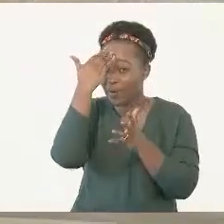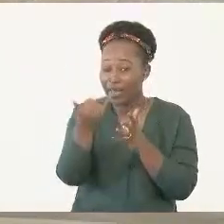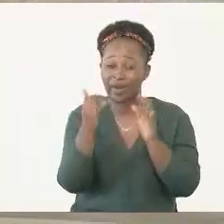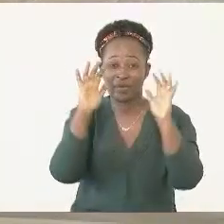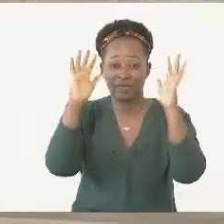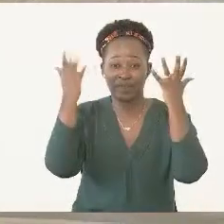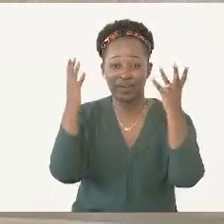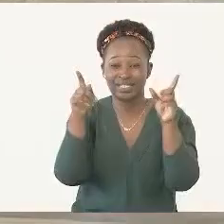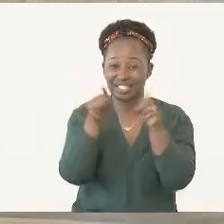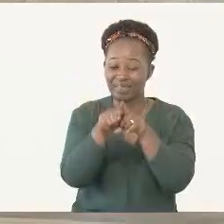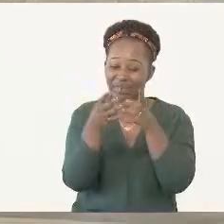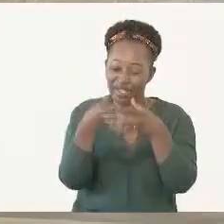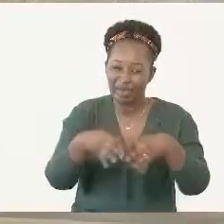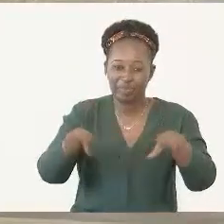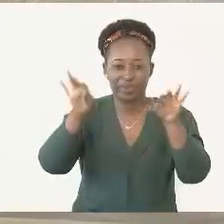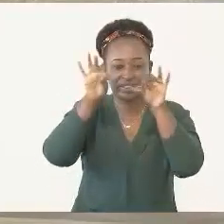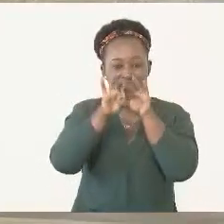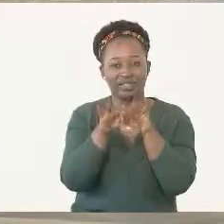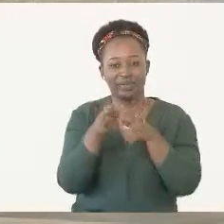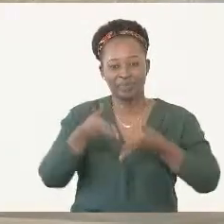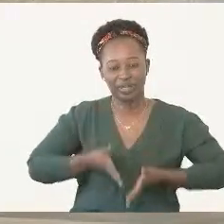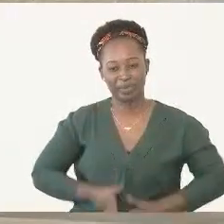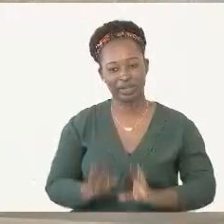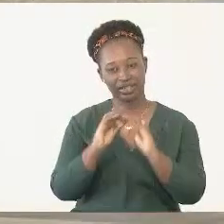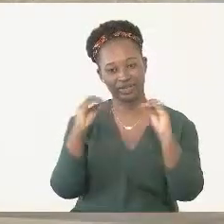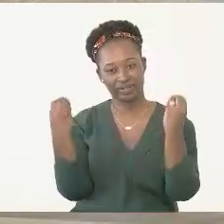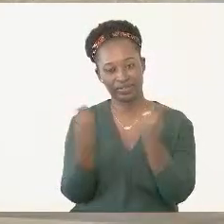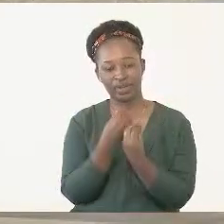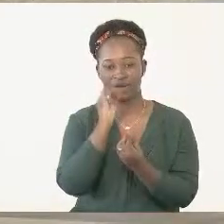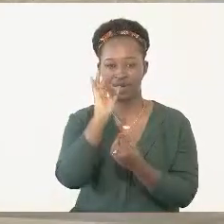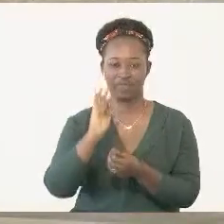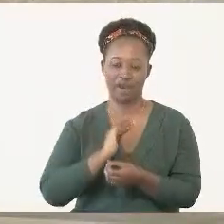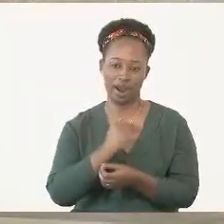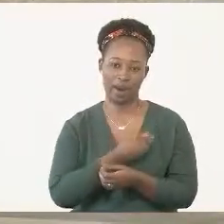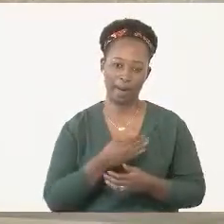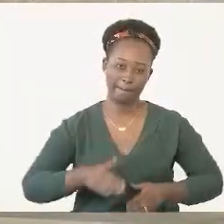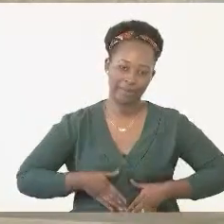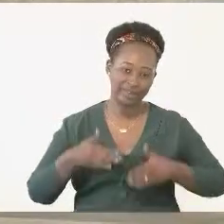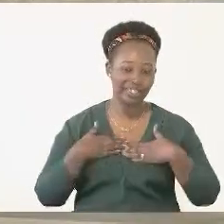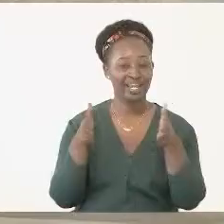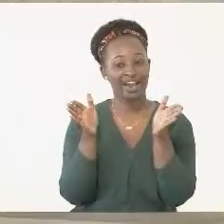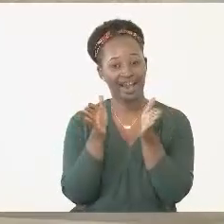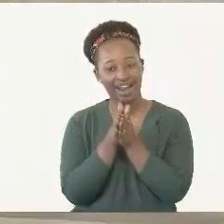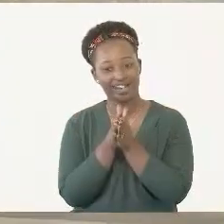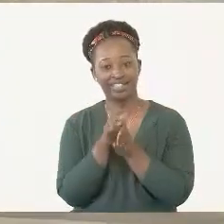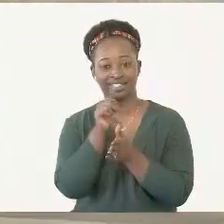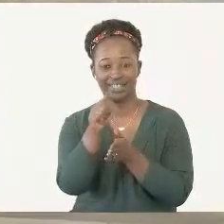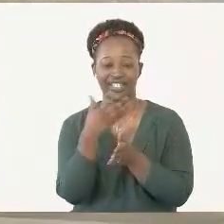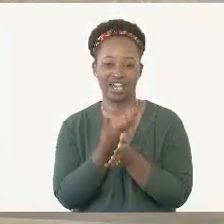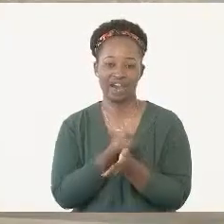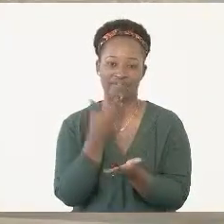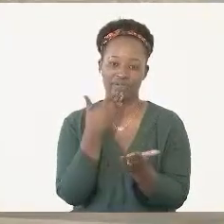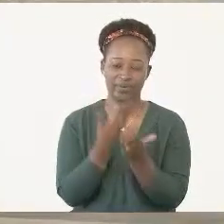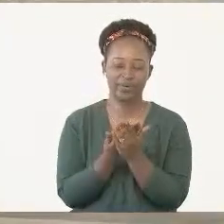flowers are important reproductive organs of our body. In addition to that, they have a